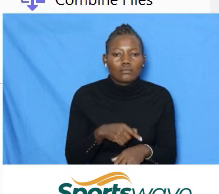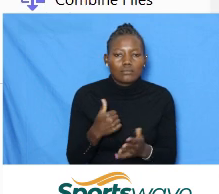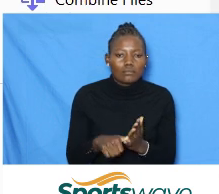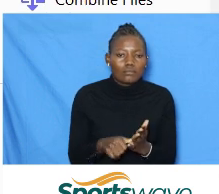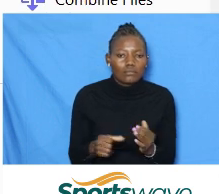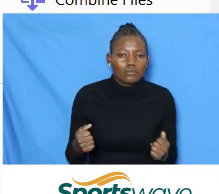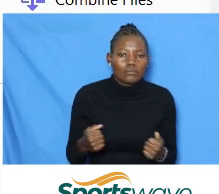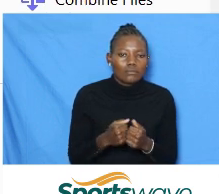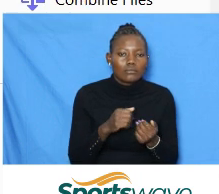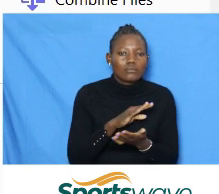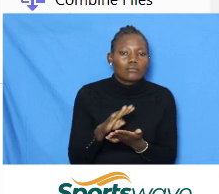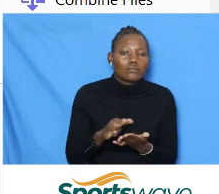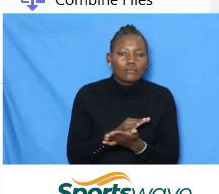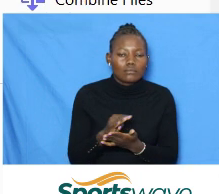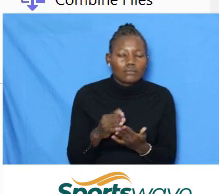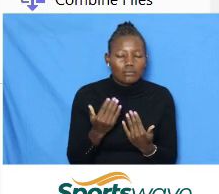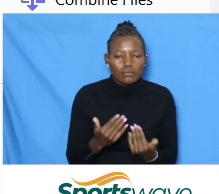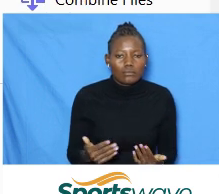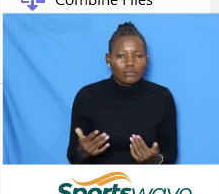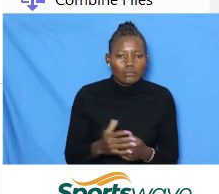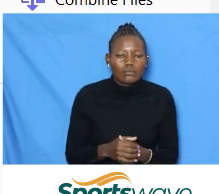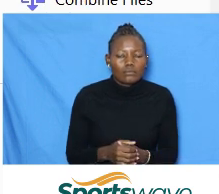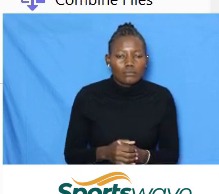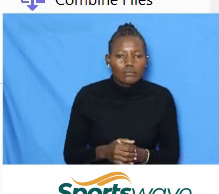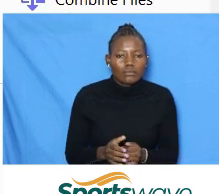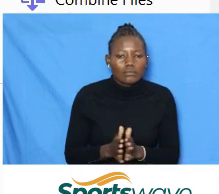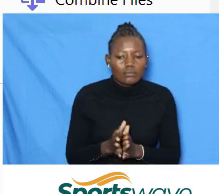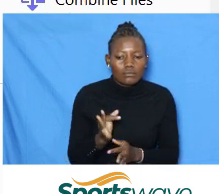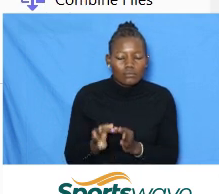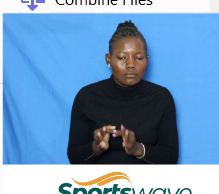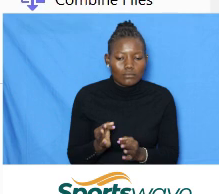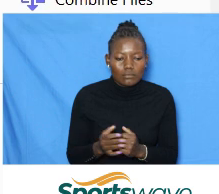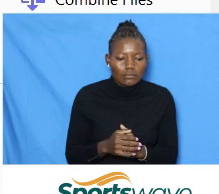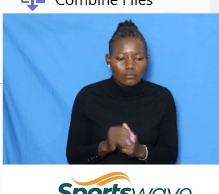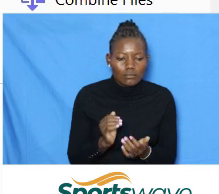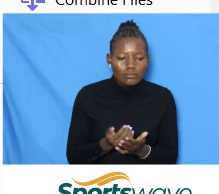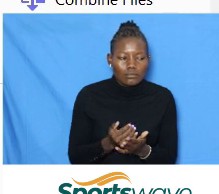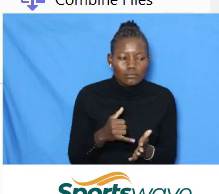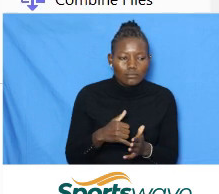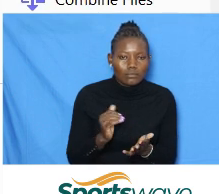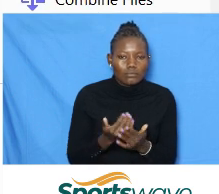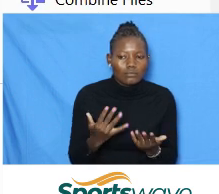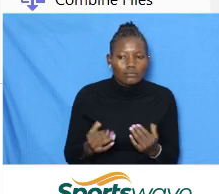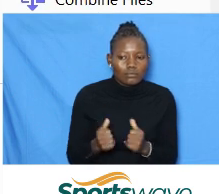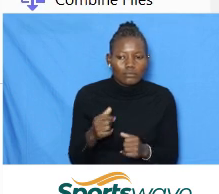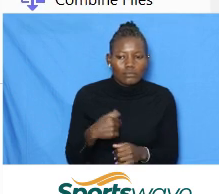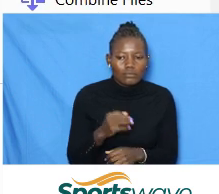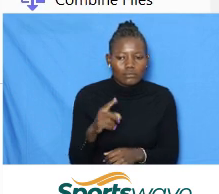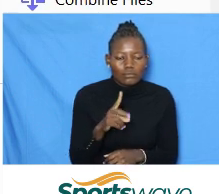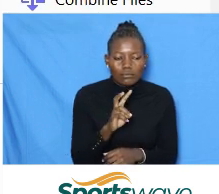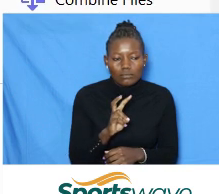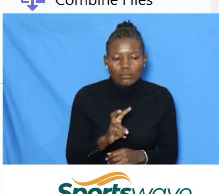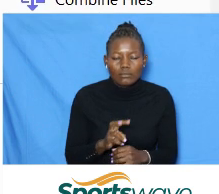basic recognition tool. It's one page. Okay. Yeah, and it's something I think we should strive to just have a look at.